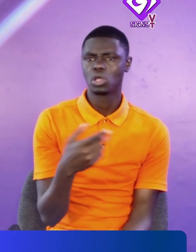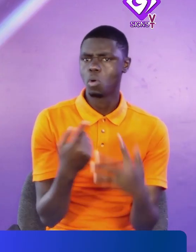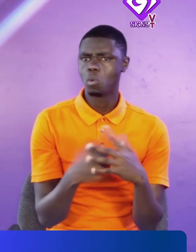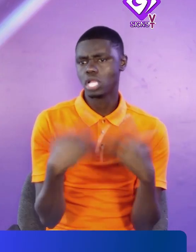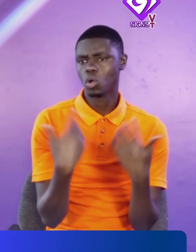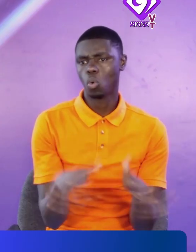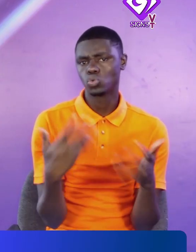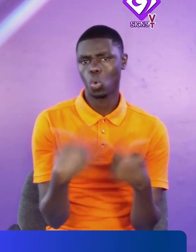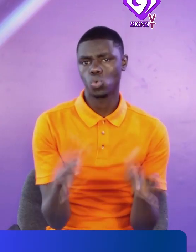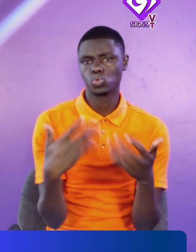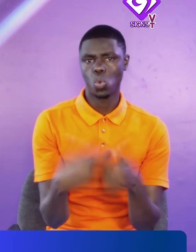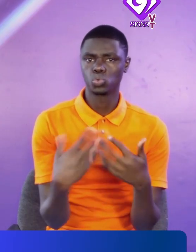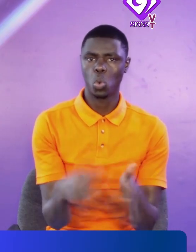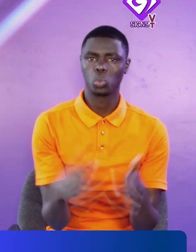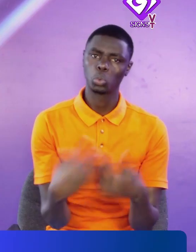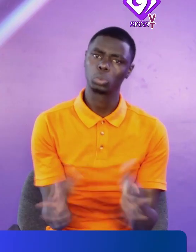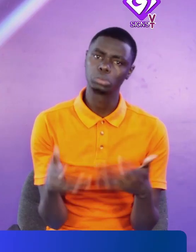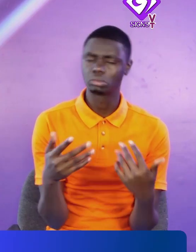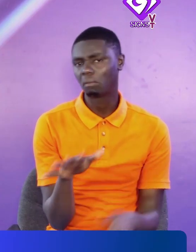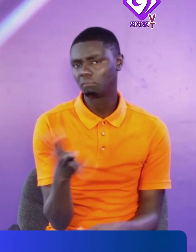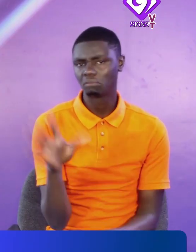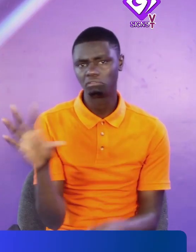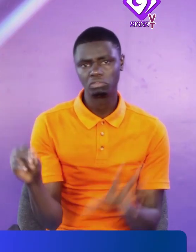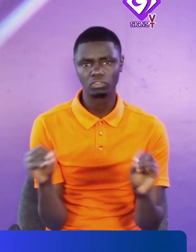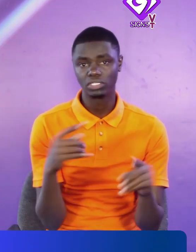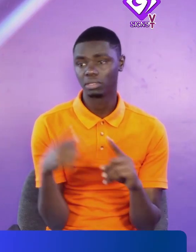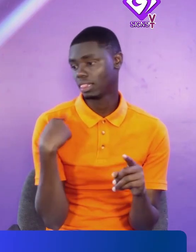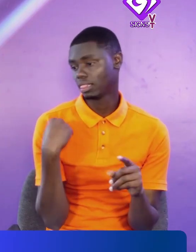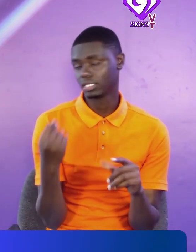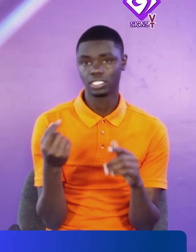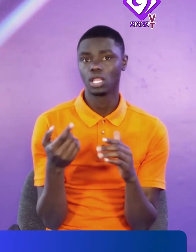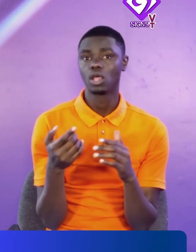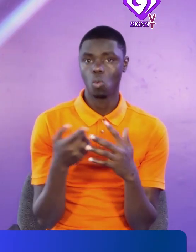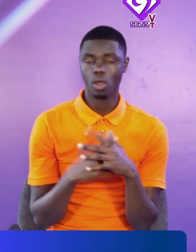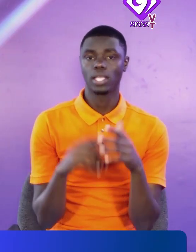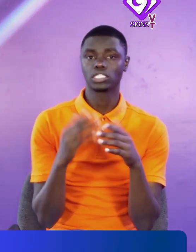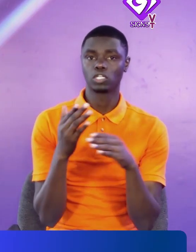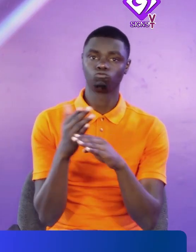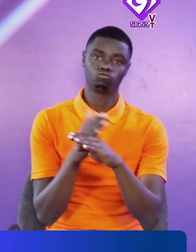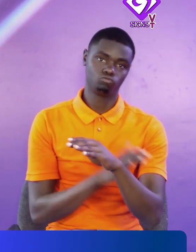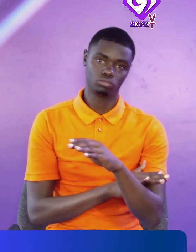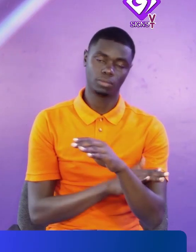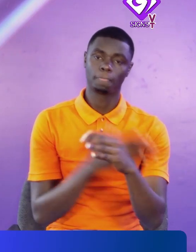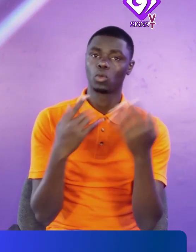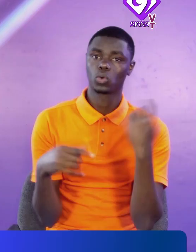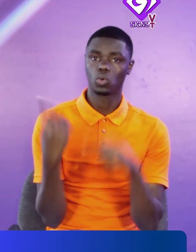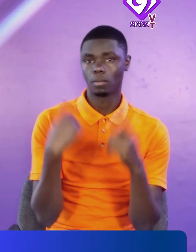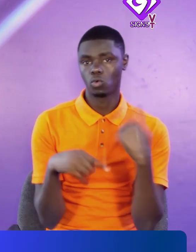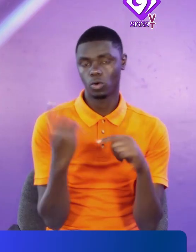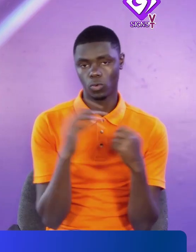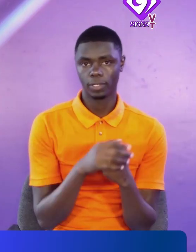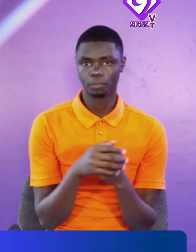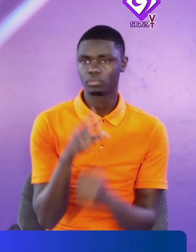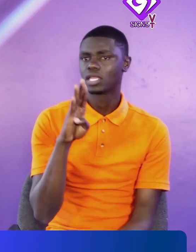kama wako, lakini recently wamepata momentum, wamekuwa waki-win games. Dortmund amekuwa